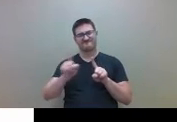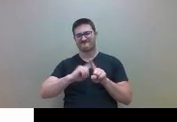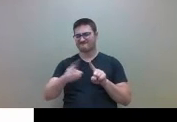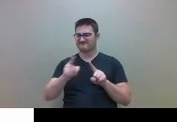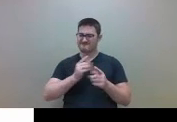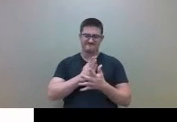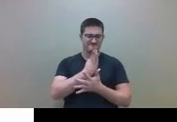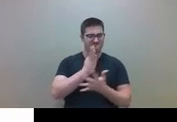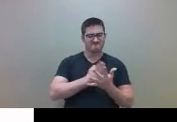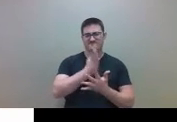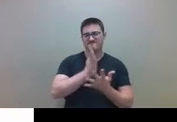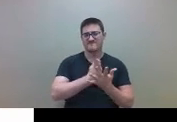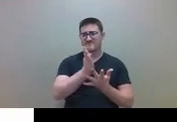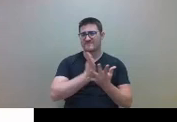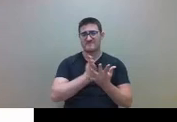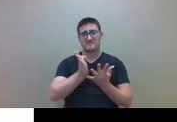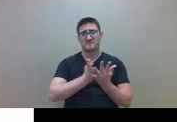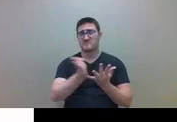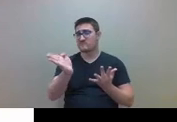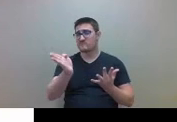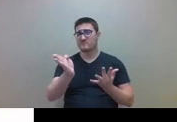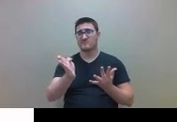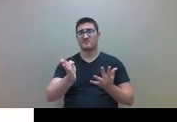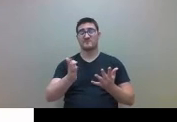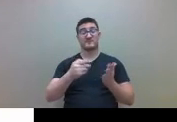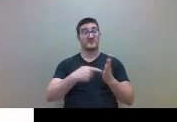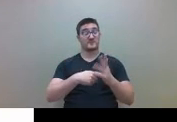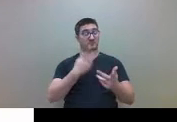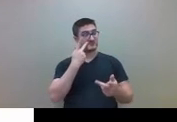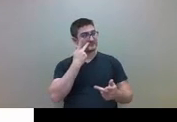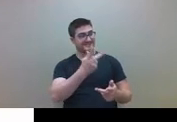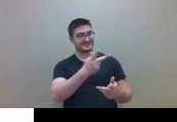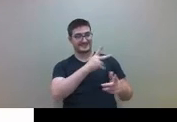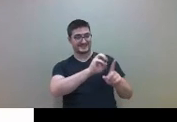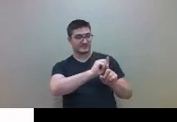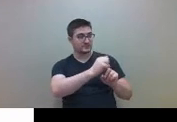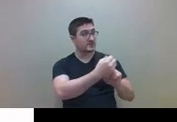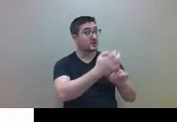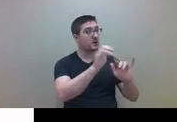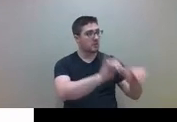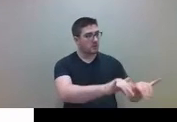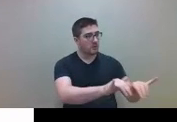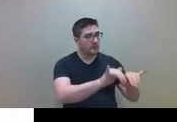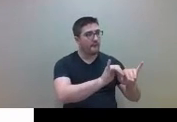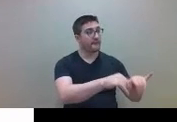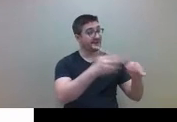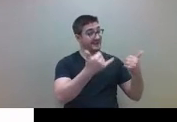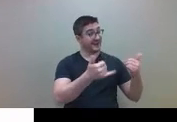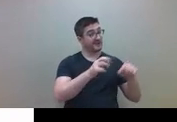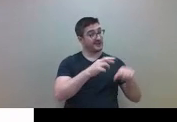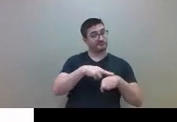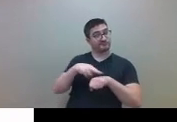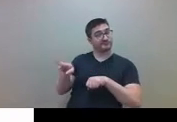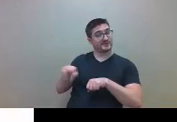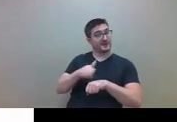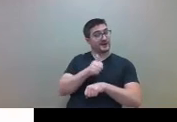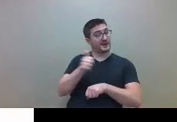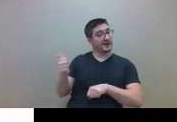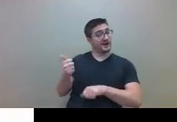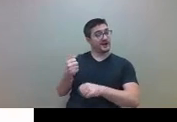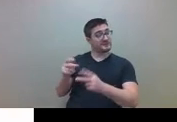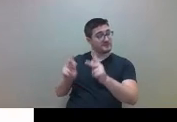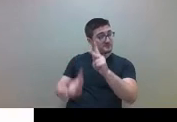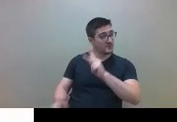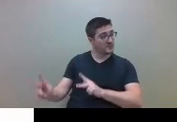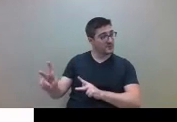can easily say, I see your dilemmas, and I can actually refer you internally to different support